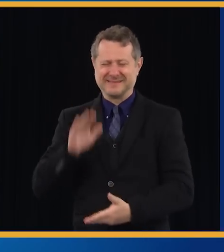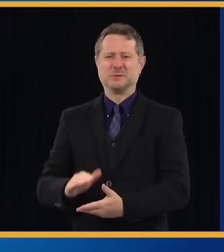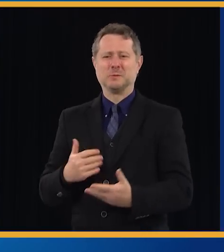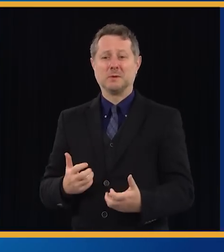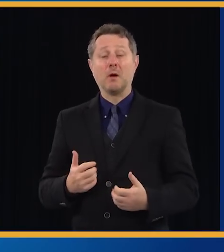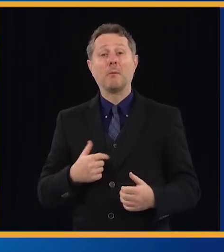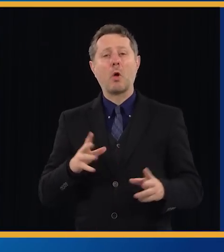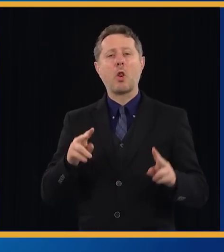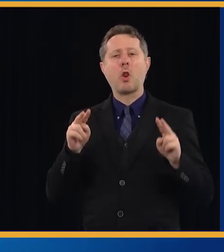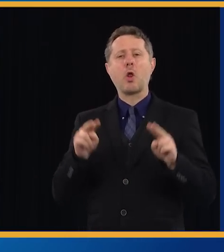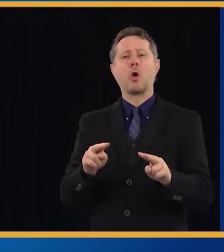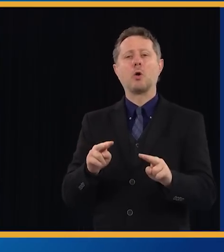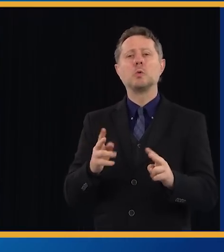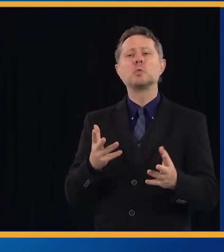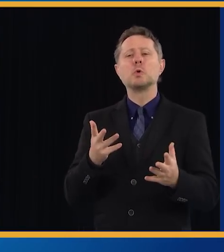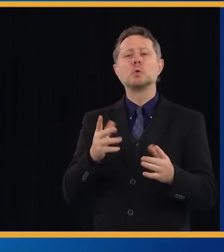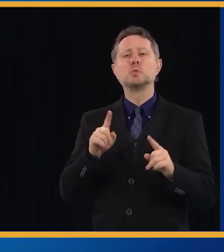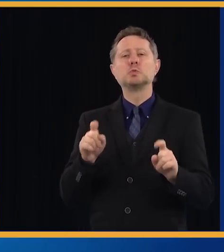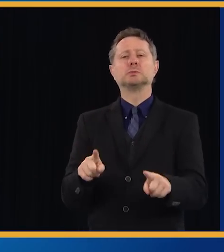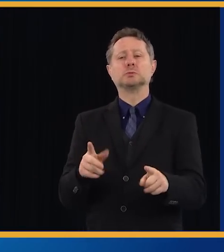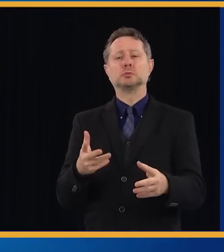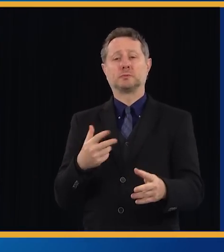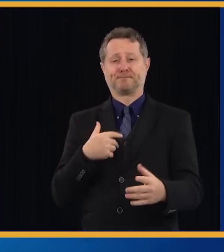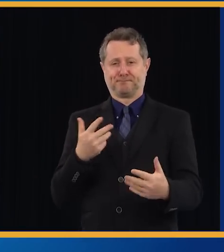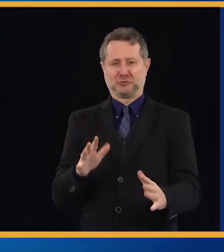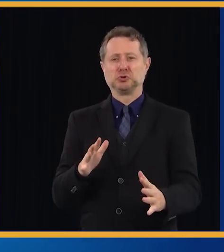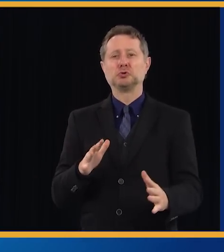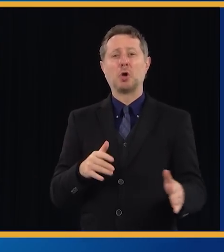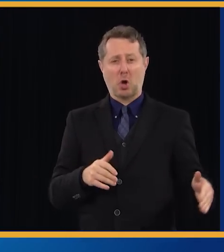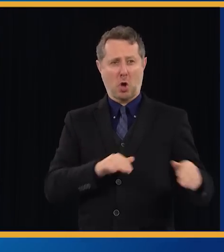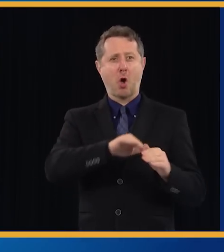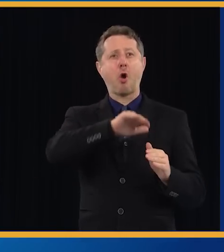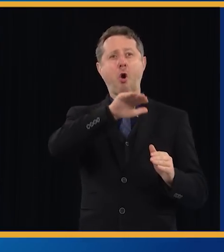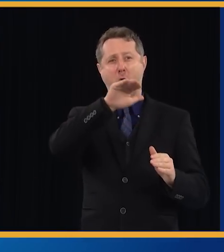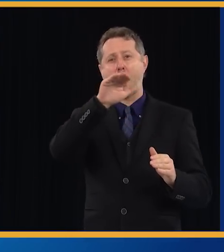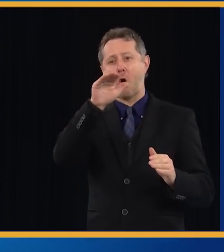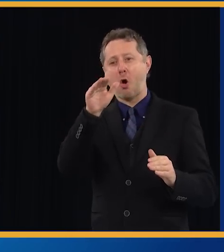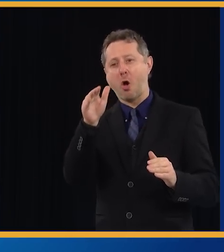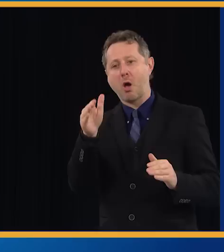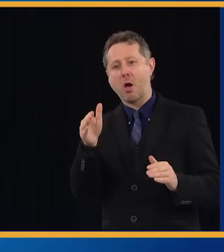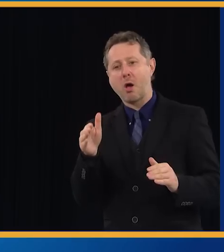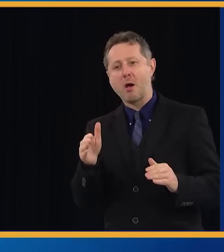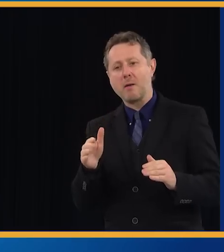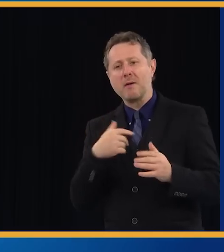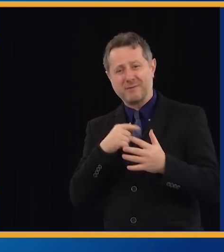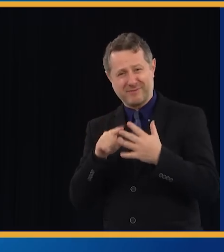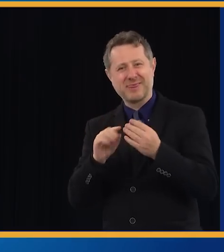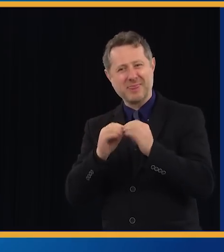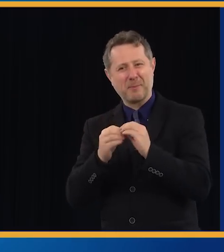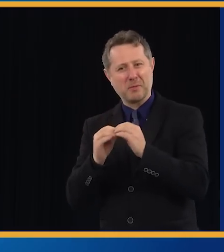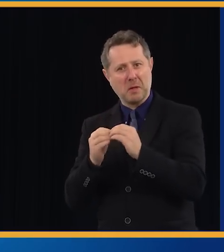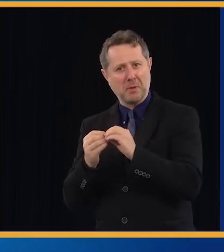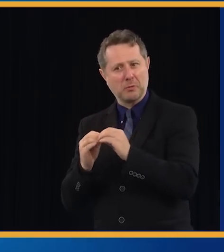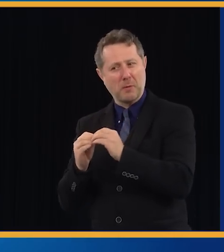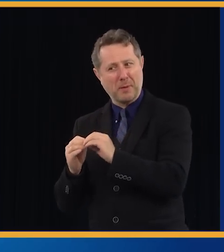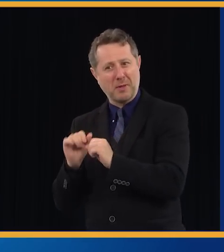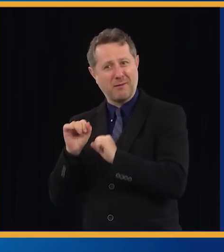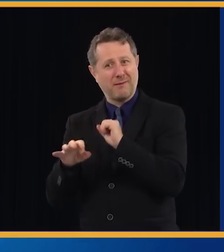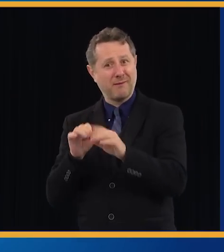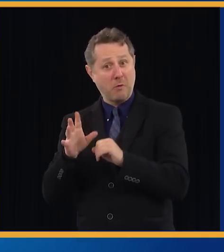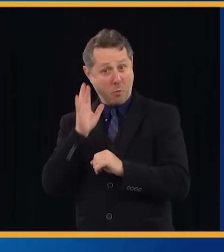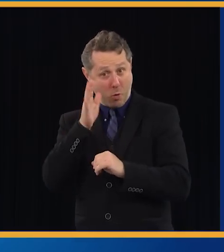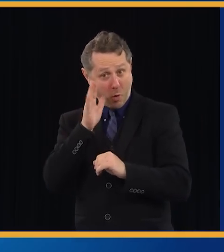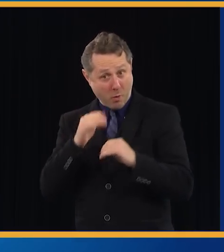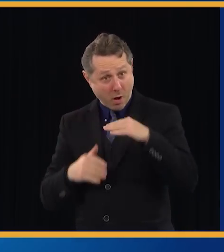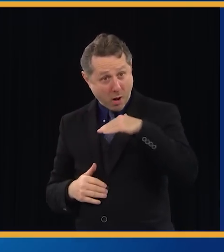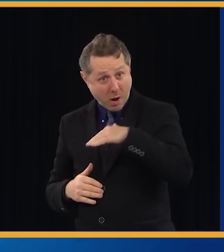on the downside of the curve. The numbers are trending down. Do they continue to trend down, or